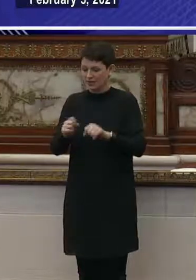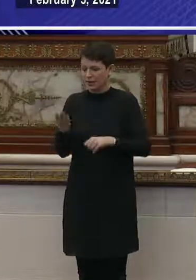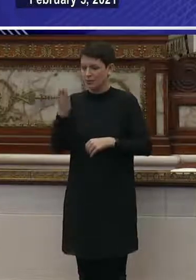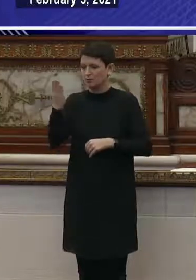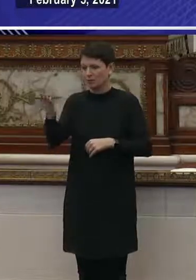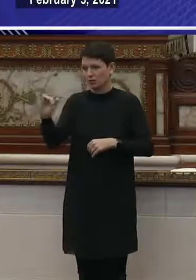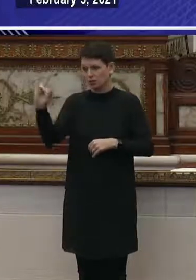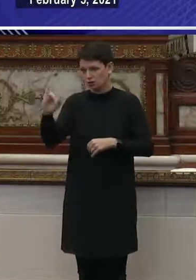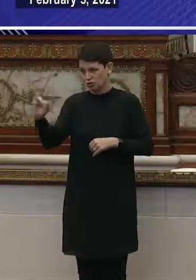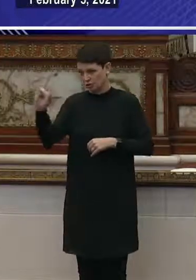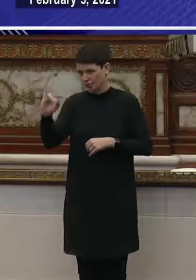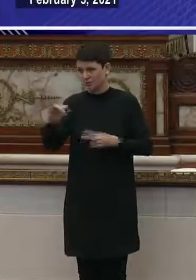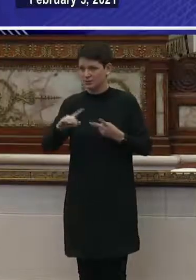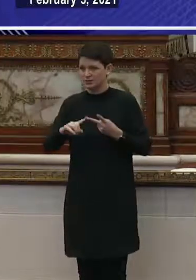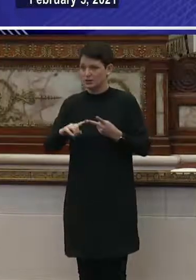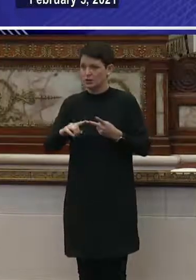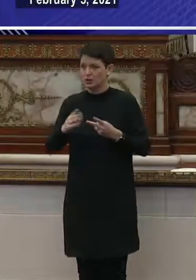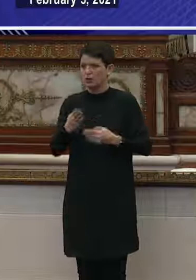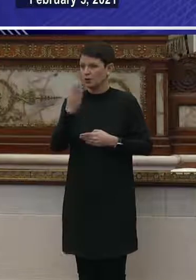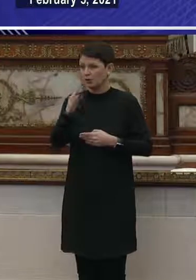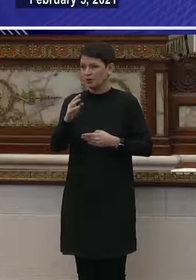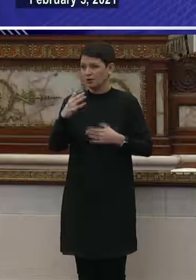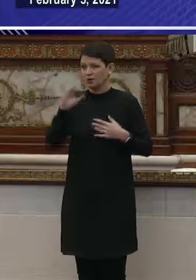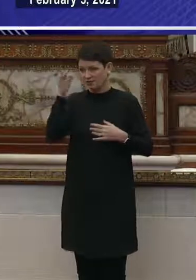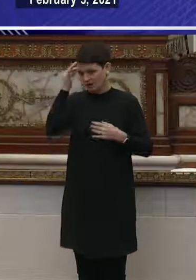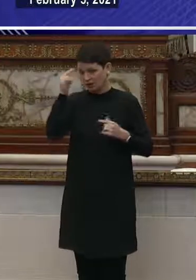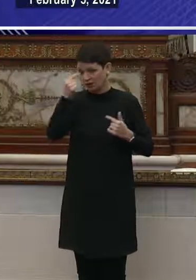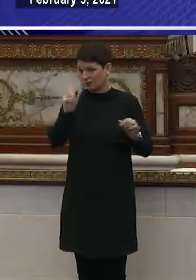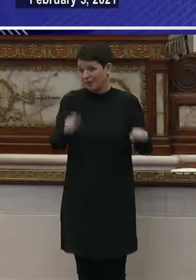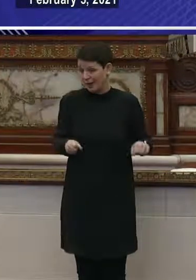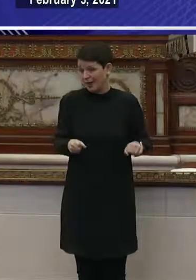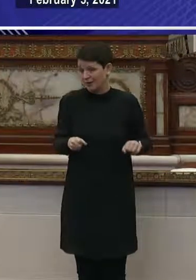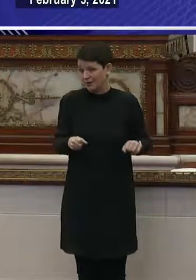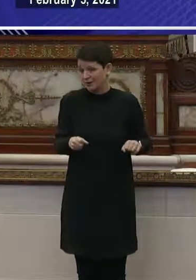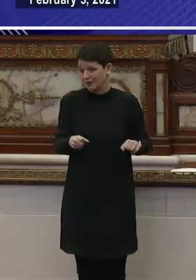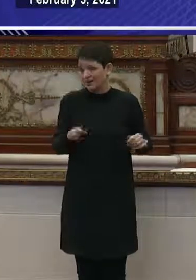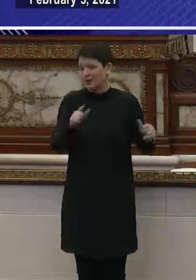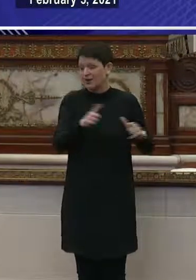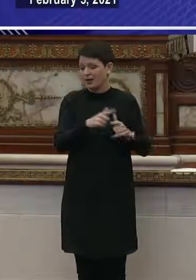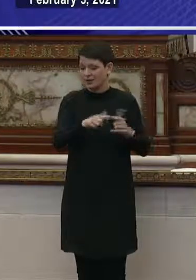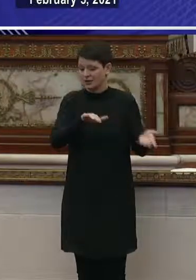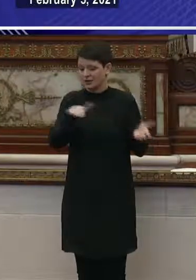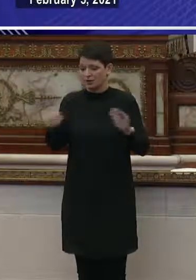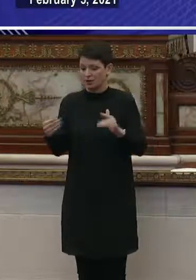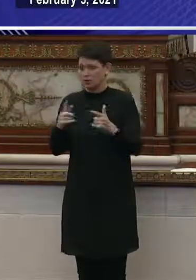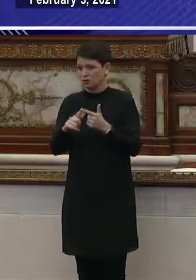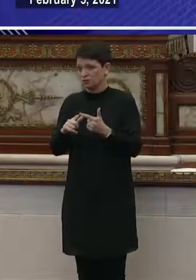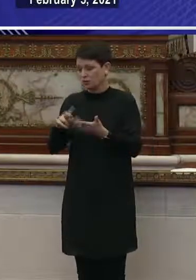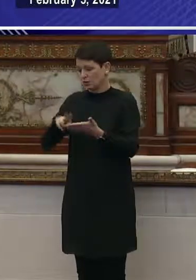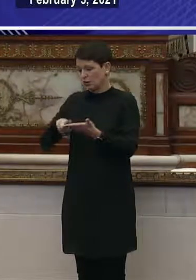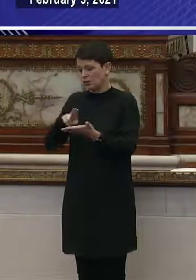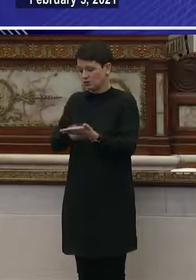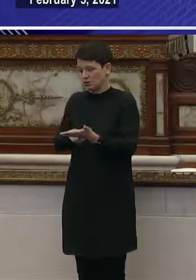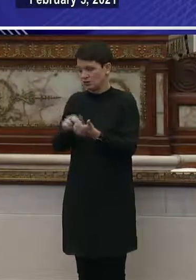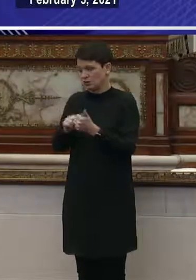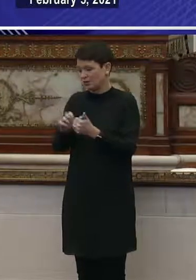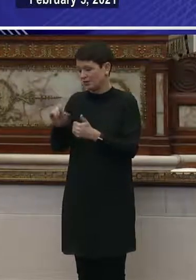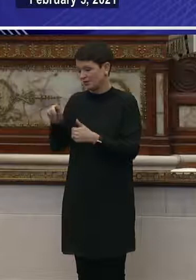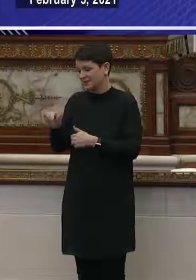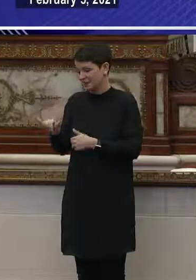insurer or could bill the federal government, and compare it to what the contracts are with the